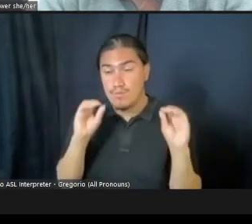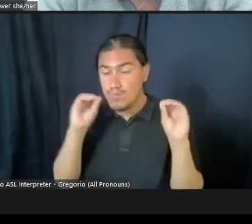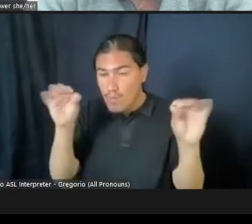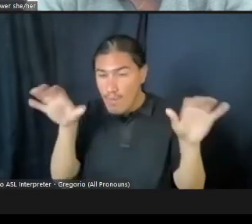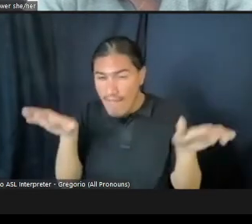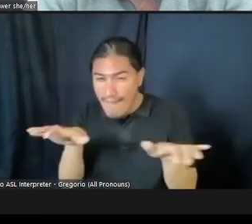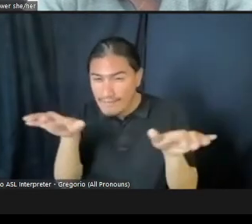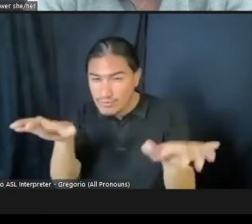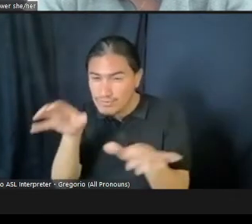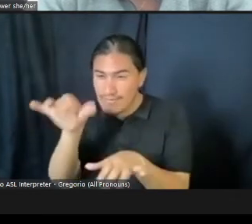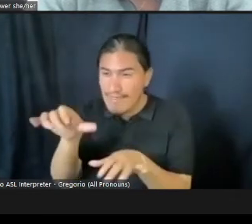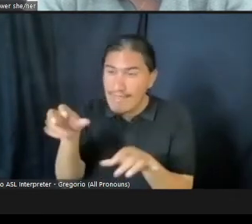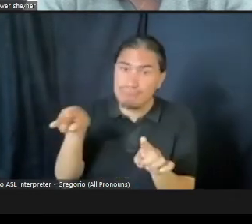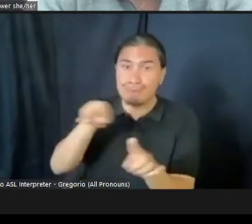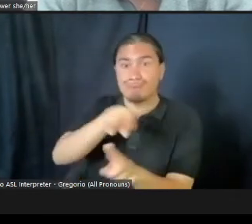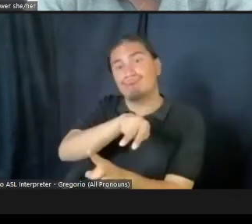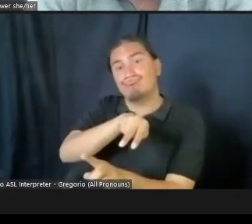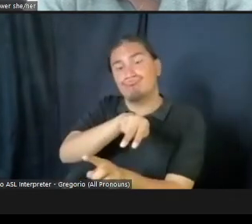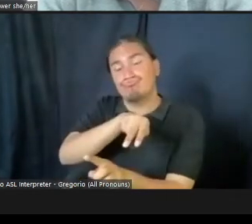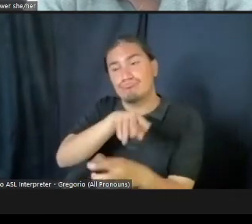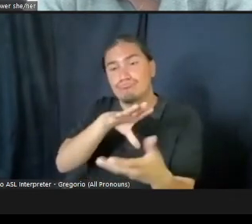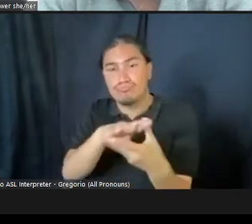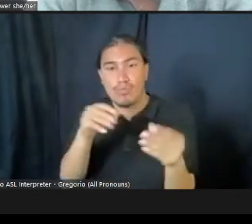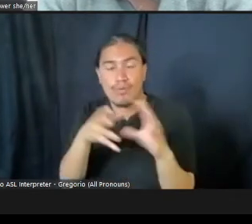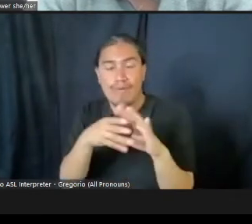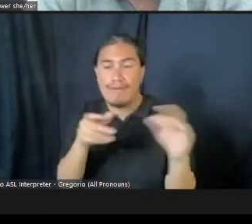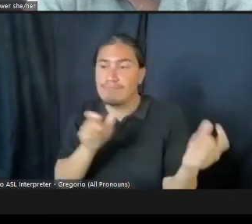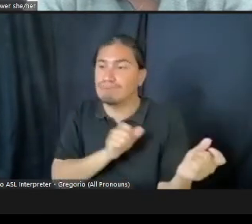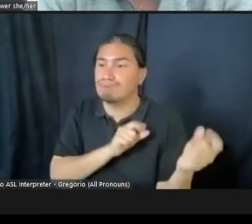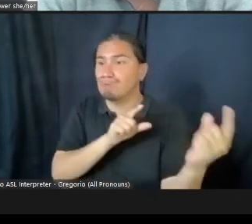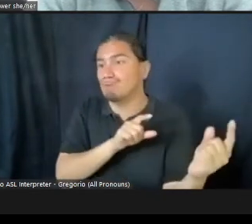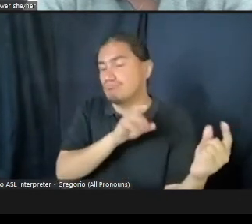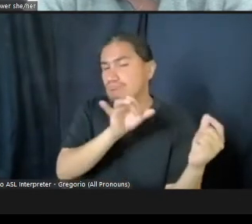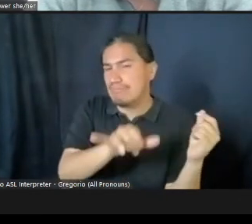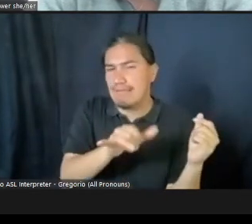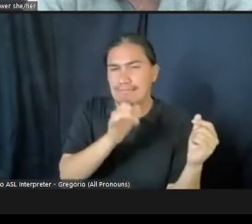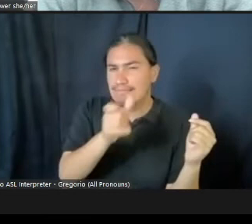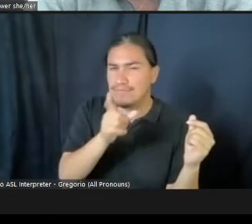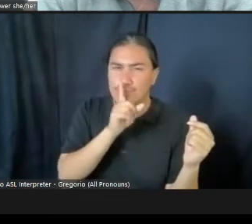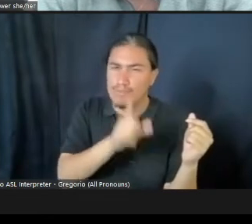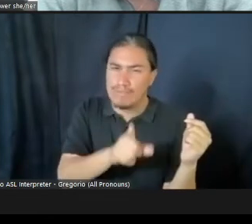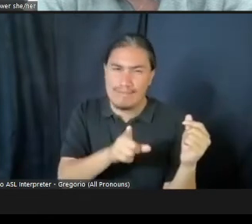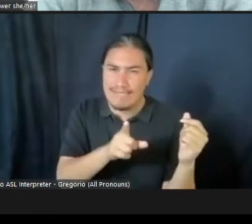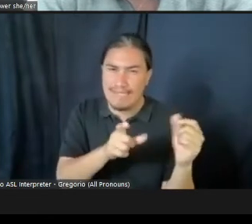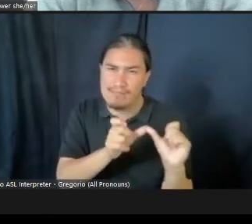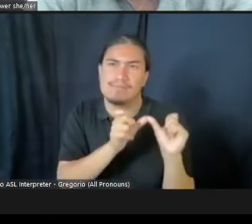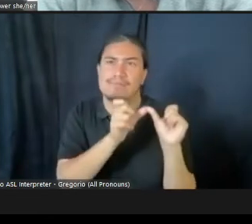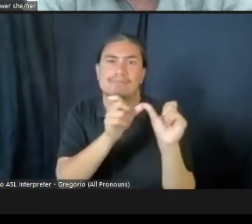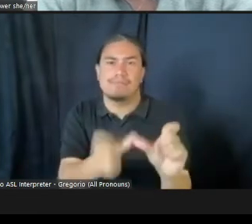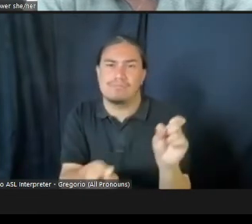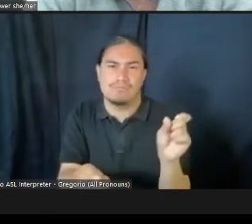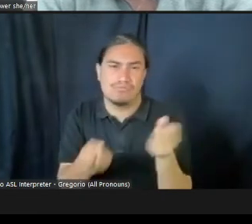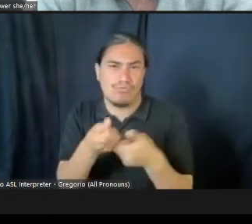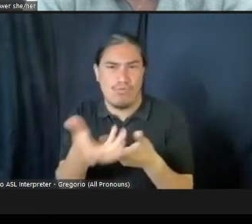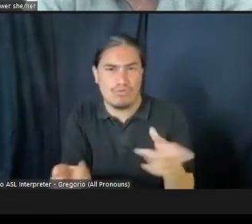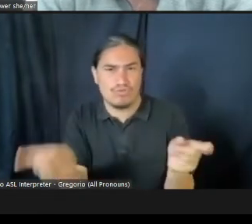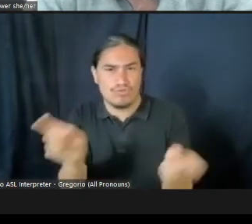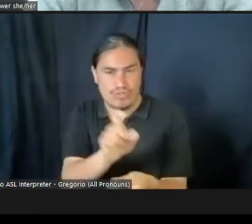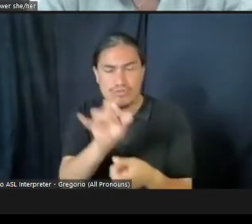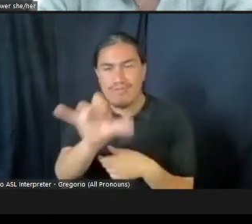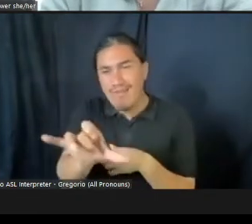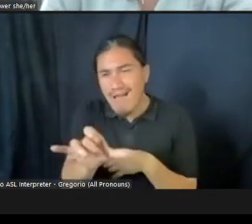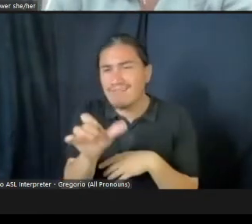of perception and the narration of empathy doesn't actually get us very far, which of course is one of the challenges